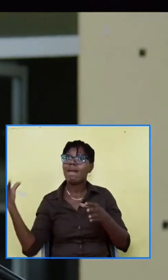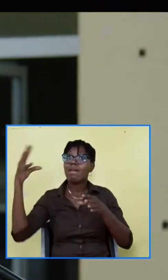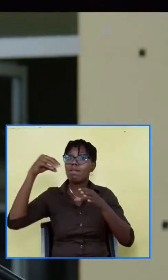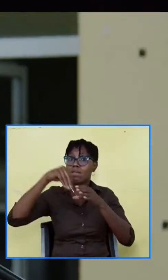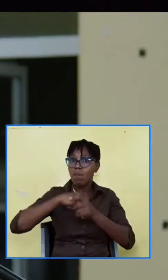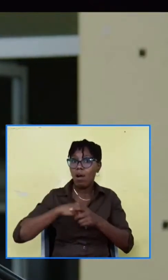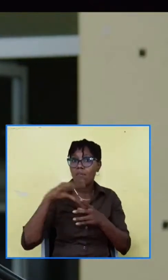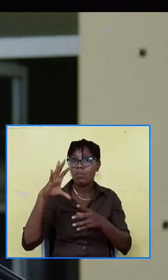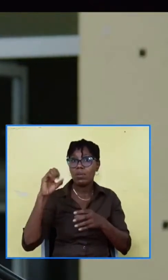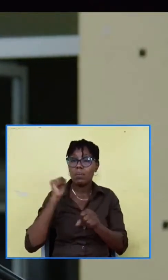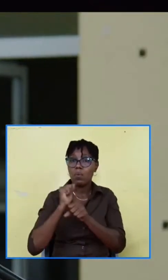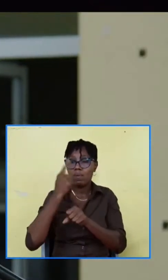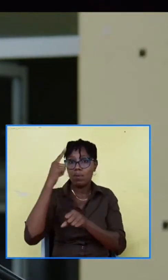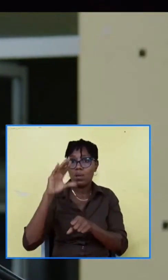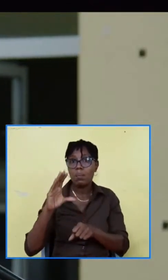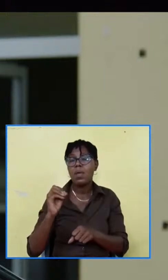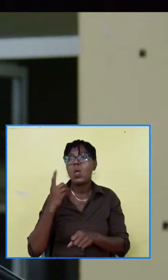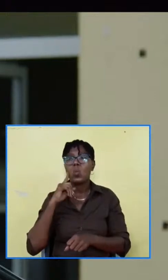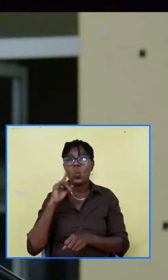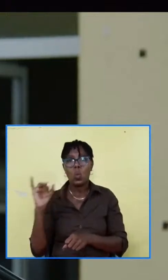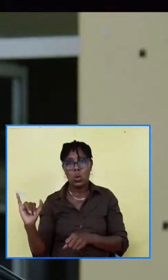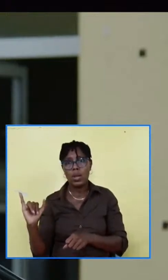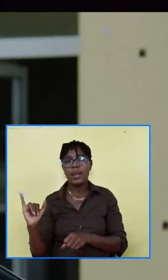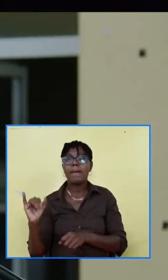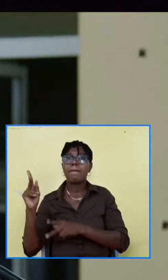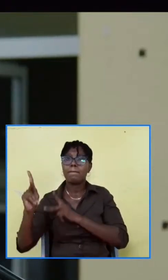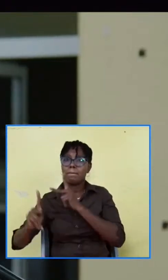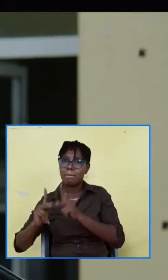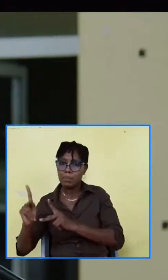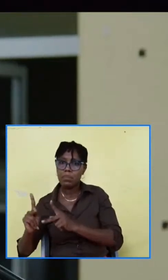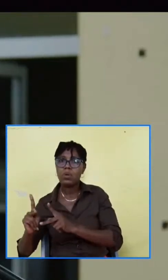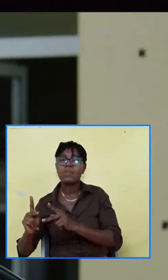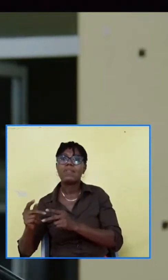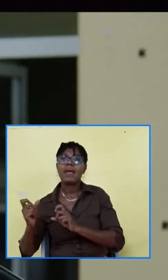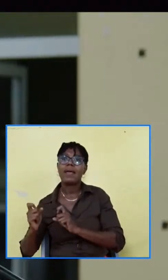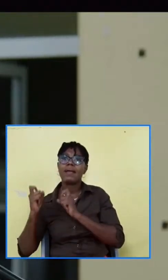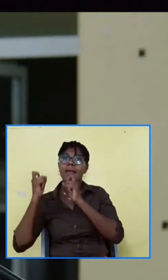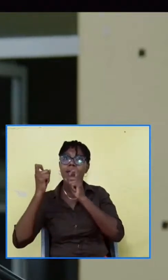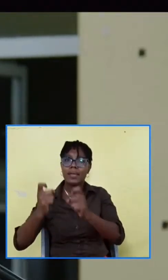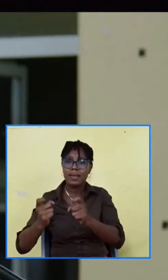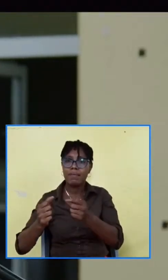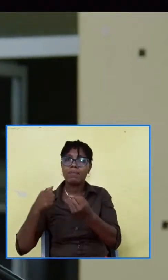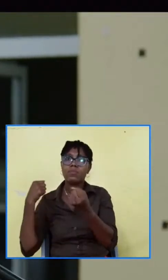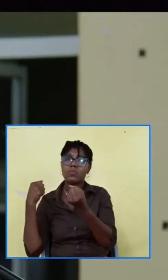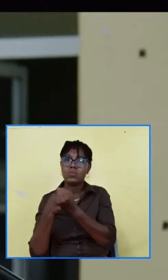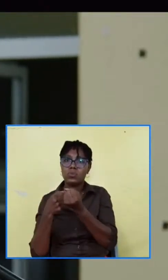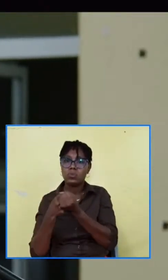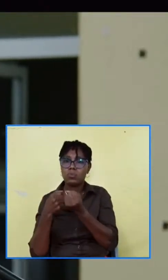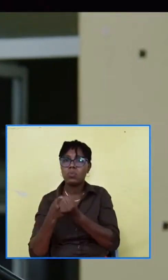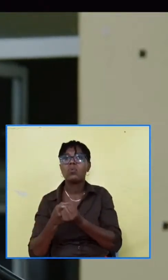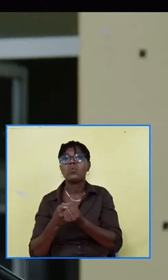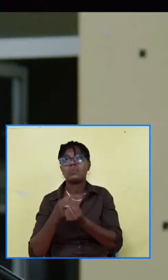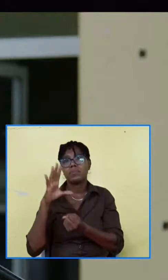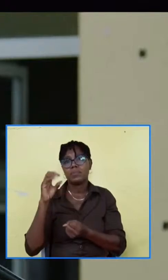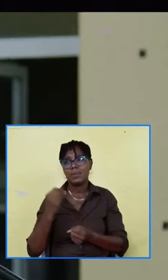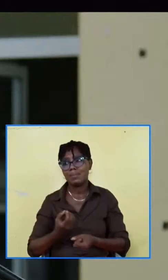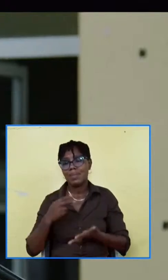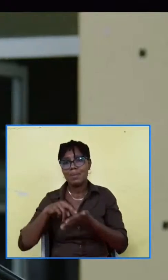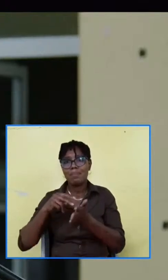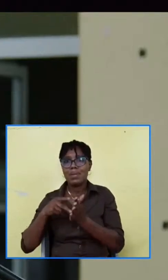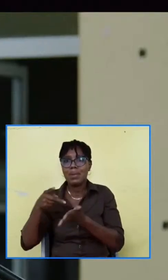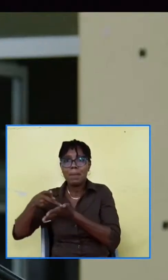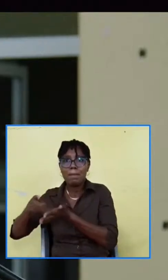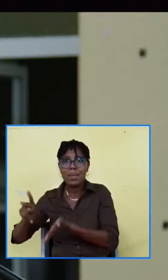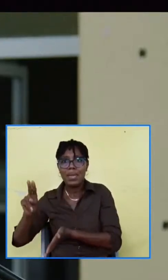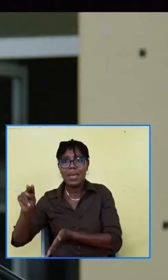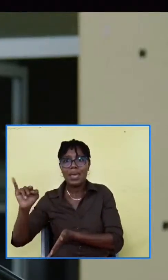them as contractors. And as such, they're not paying their NIS, they're not getting any overtime. So in other